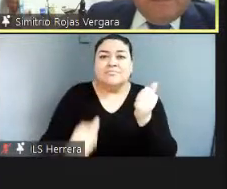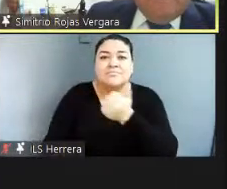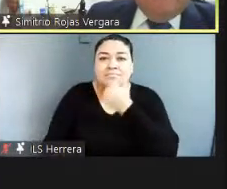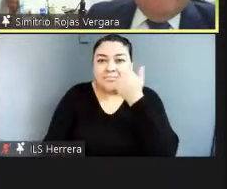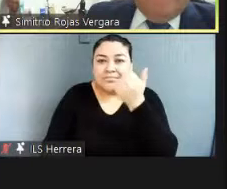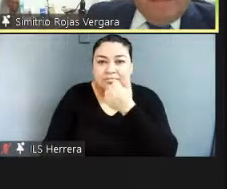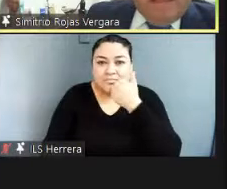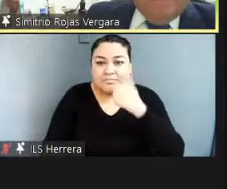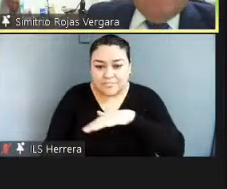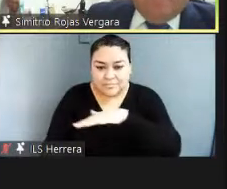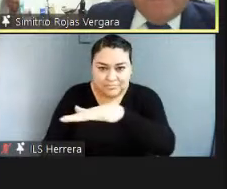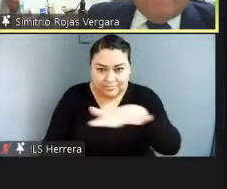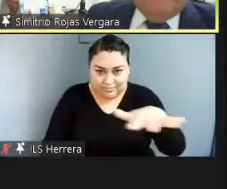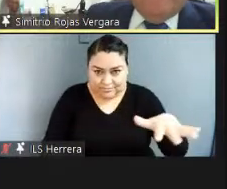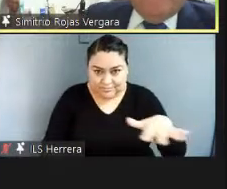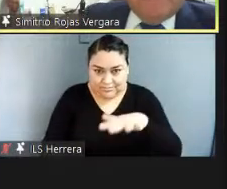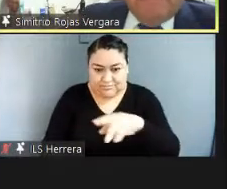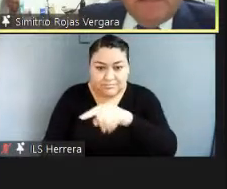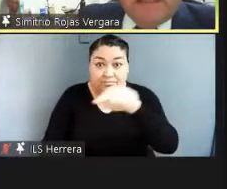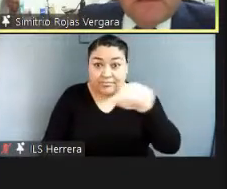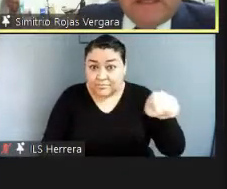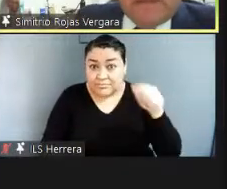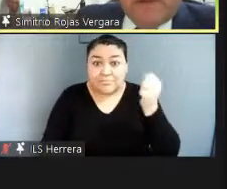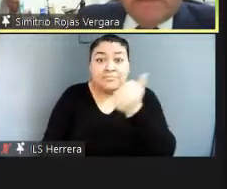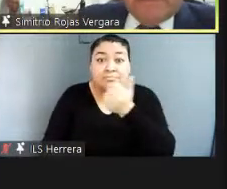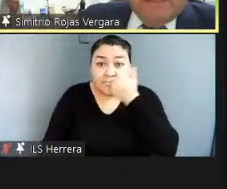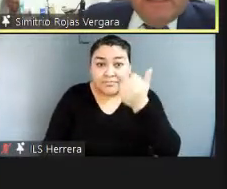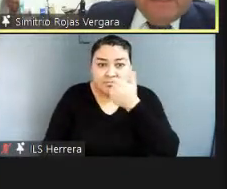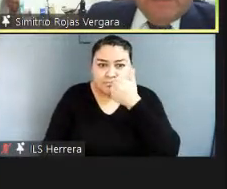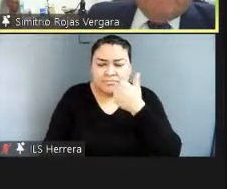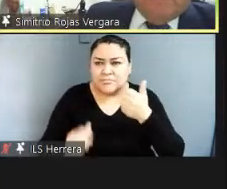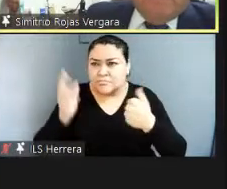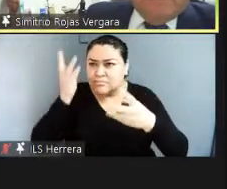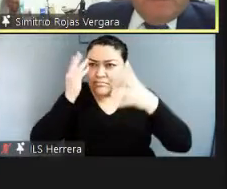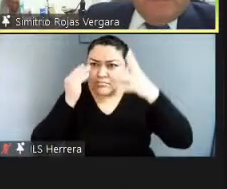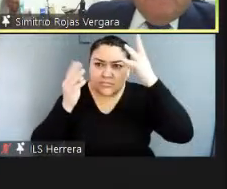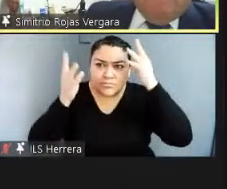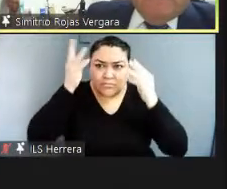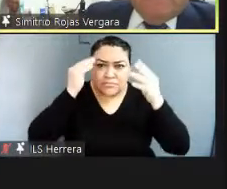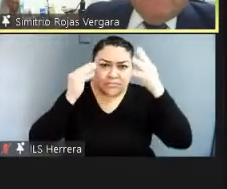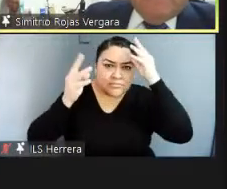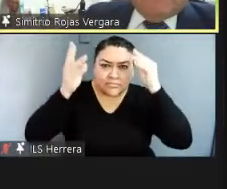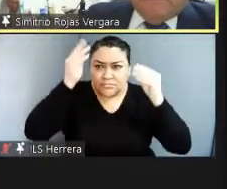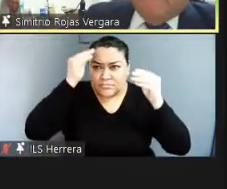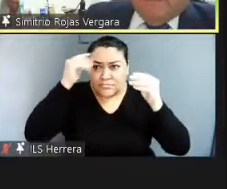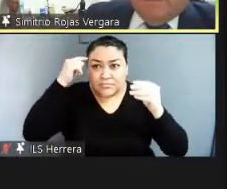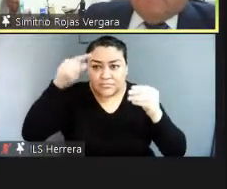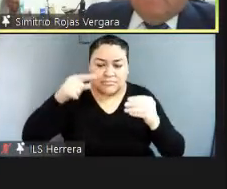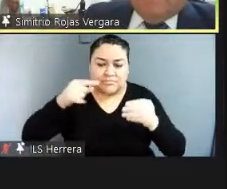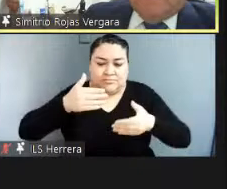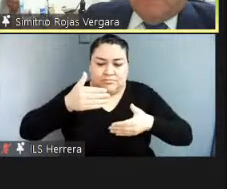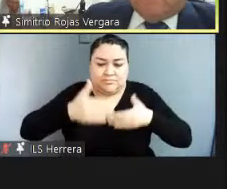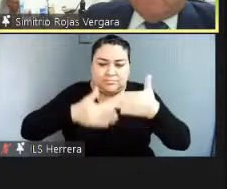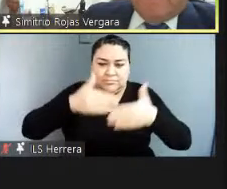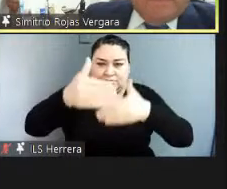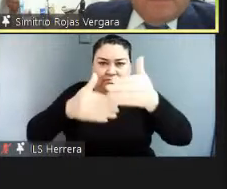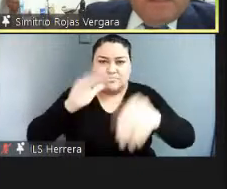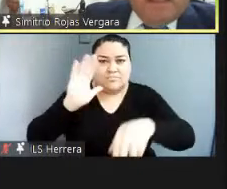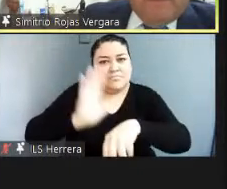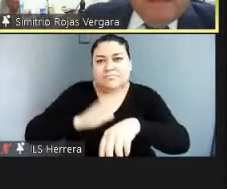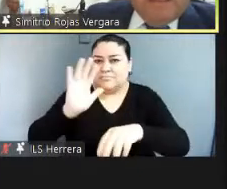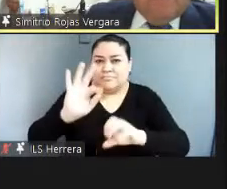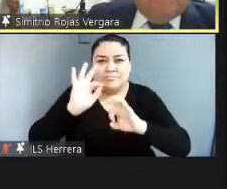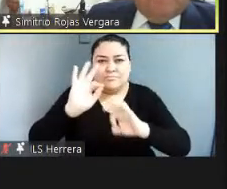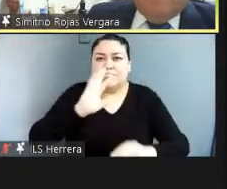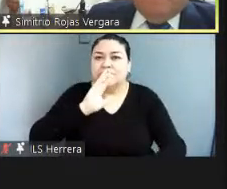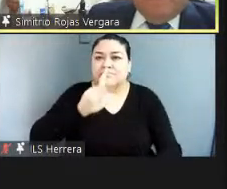interconnected. Our students in this research need to find the answers that allow